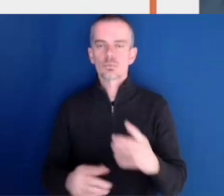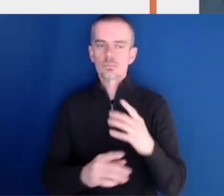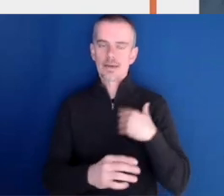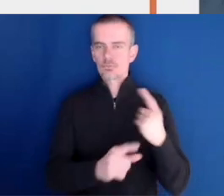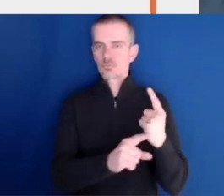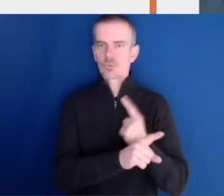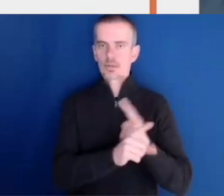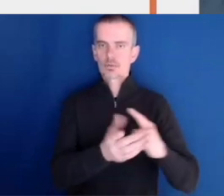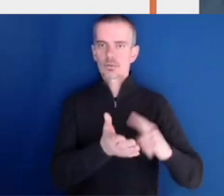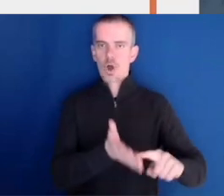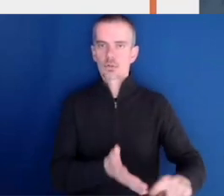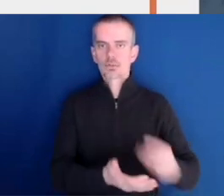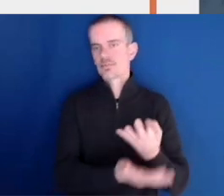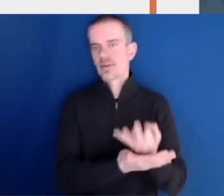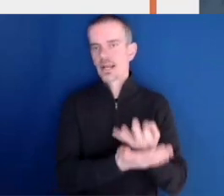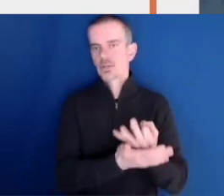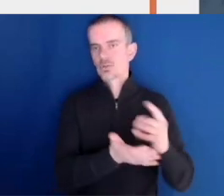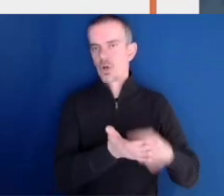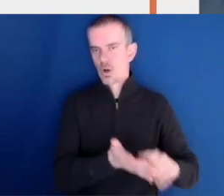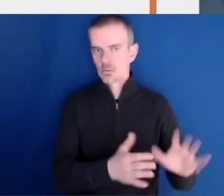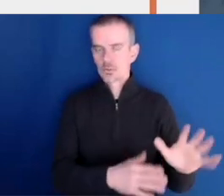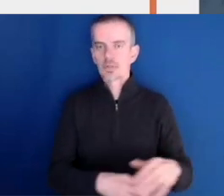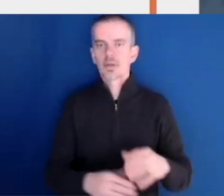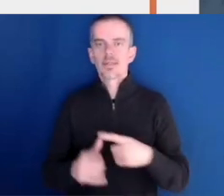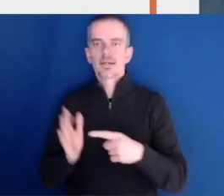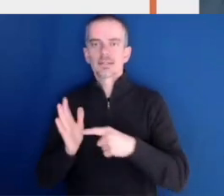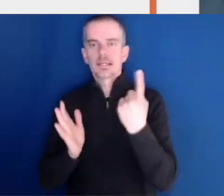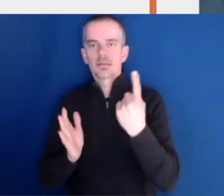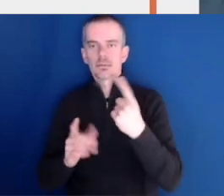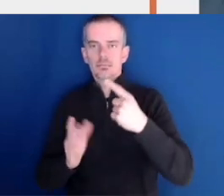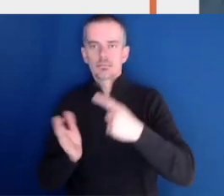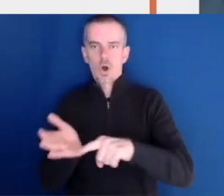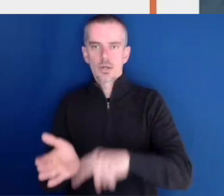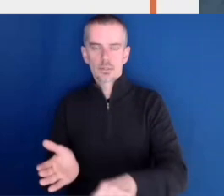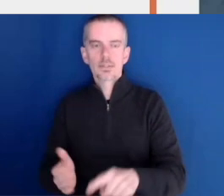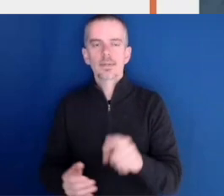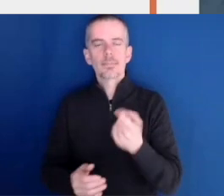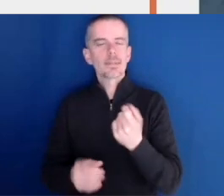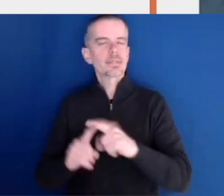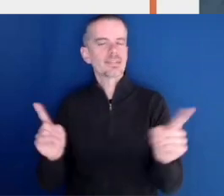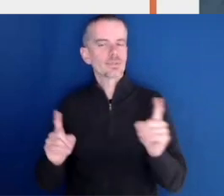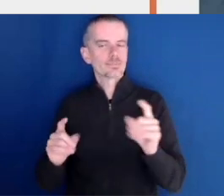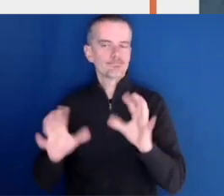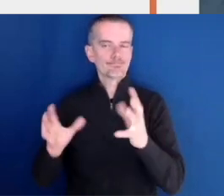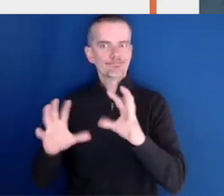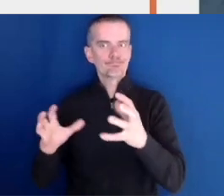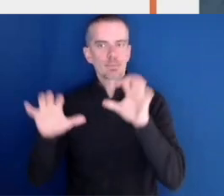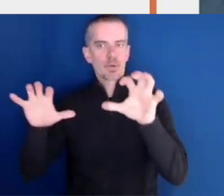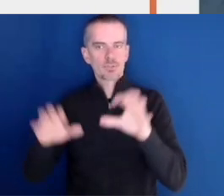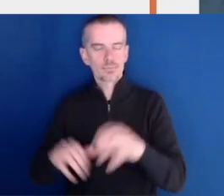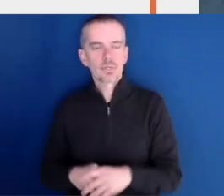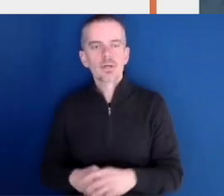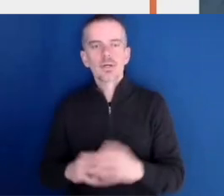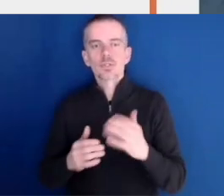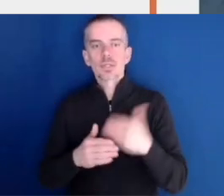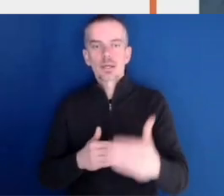audits, so financial audits, and then there's single audits, and single audits are a little bit of a different beast. So if we could advance to the